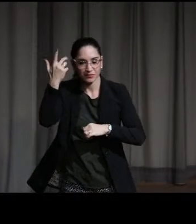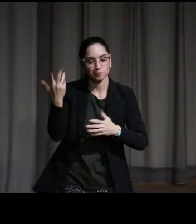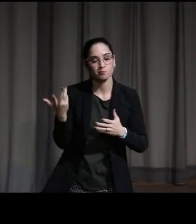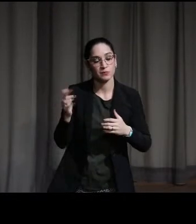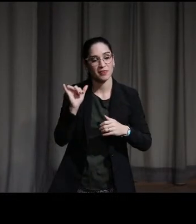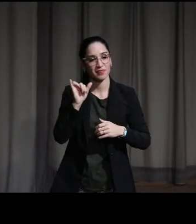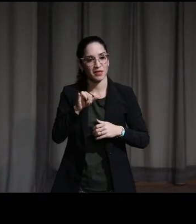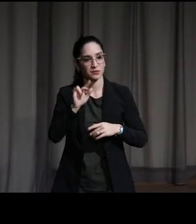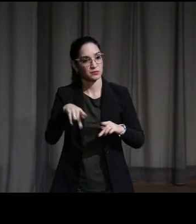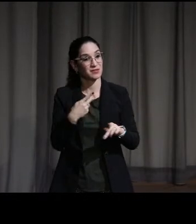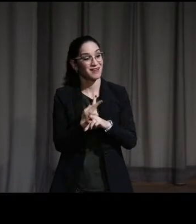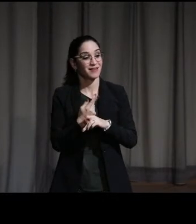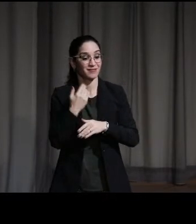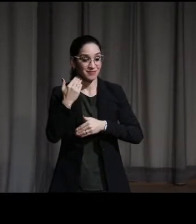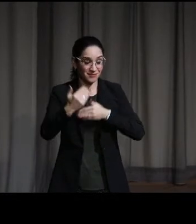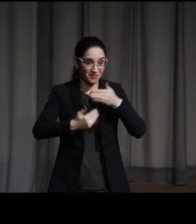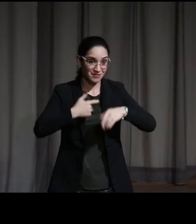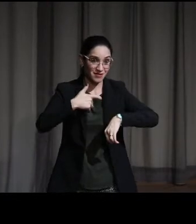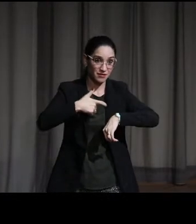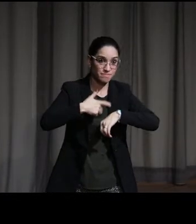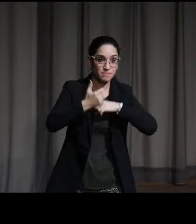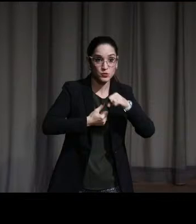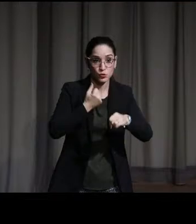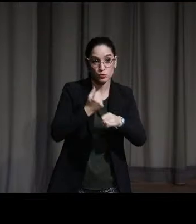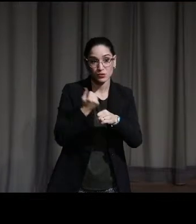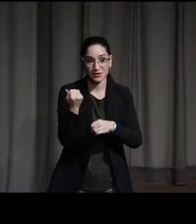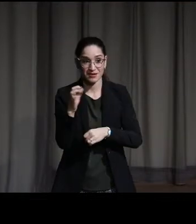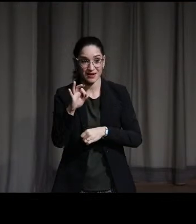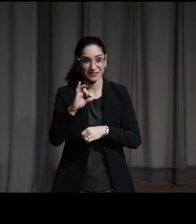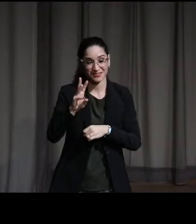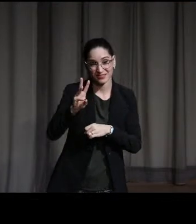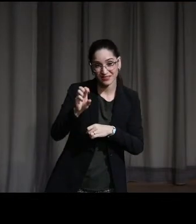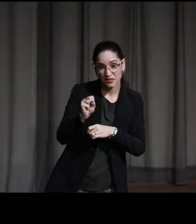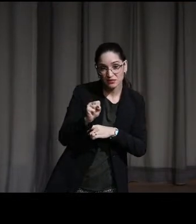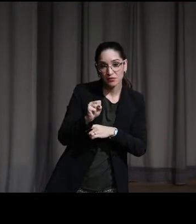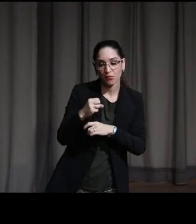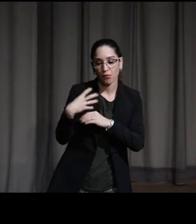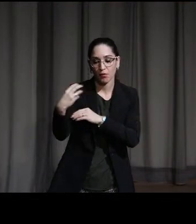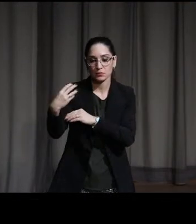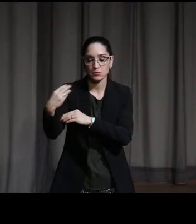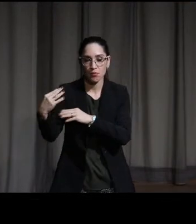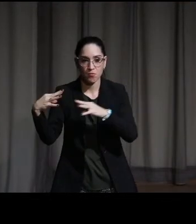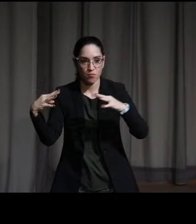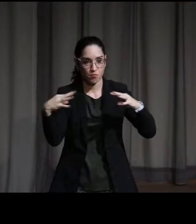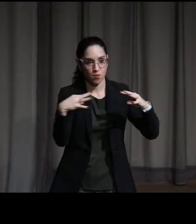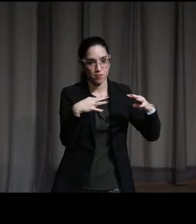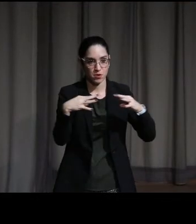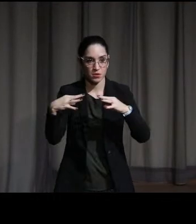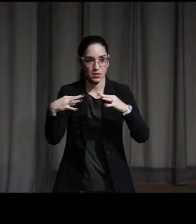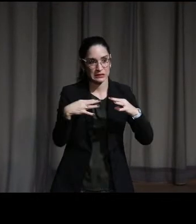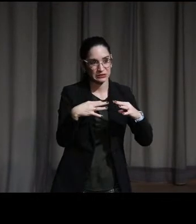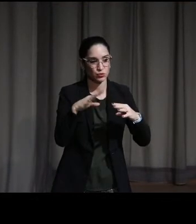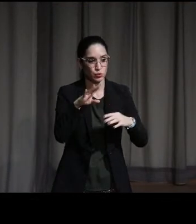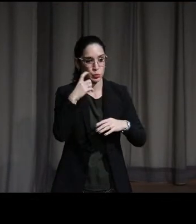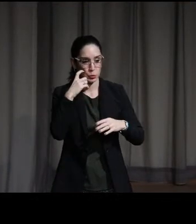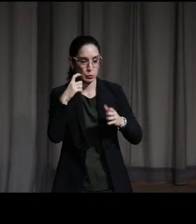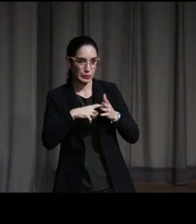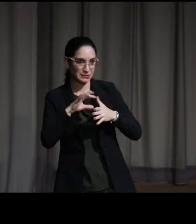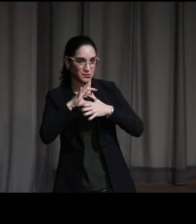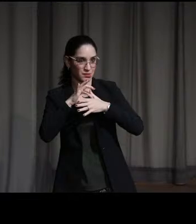hardening even more, right? The line of what is considered outside the revolution, both stylistically and in terms of content, is